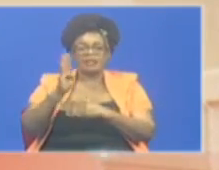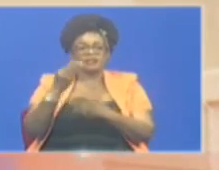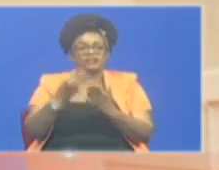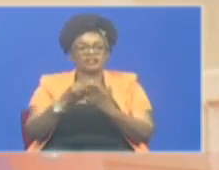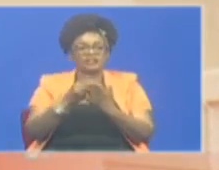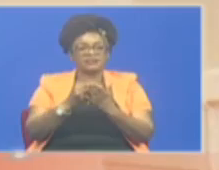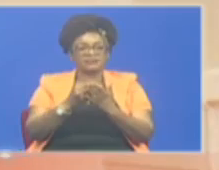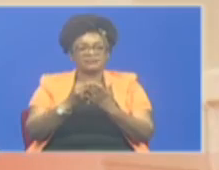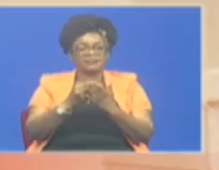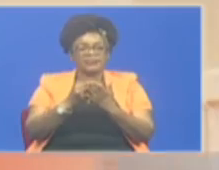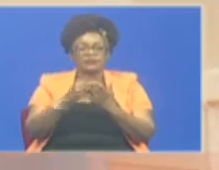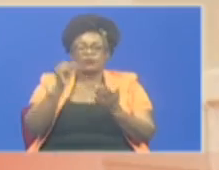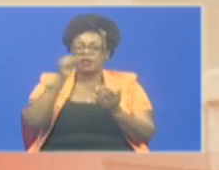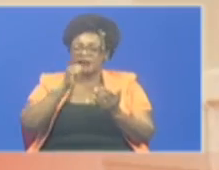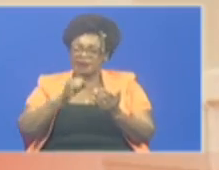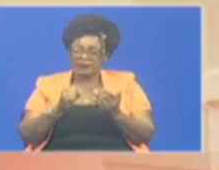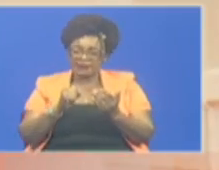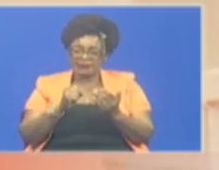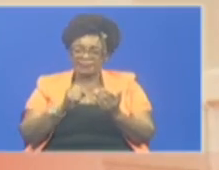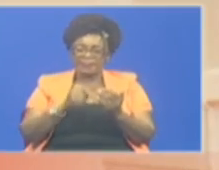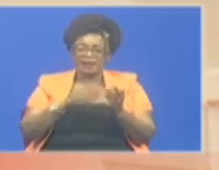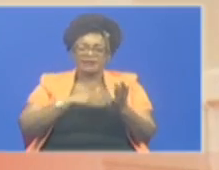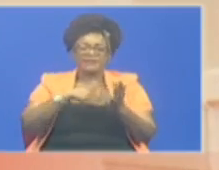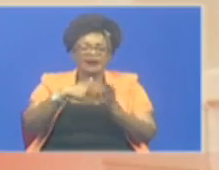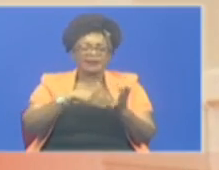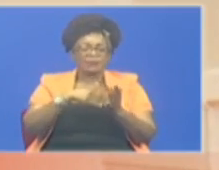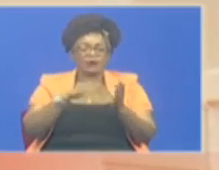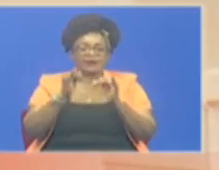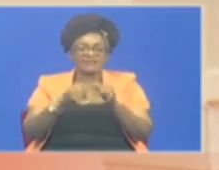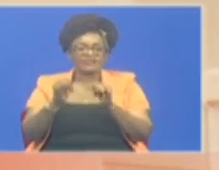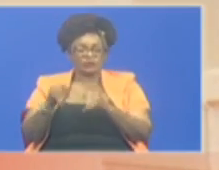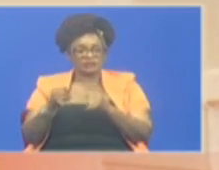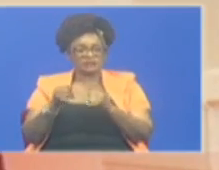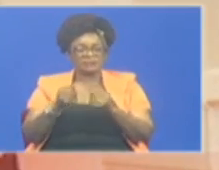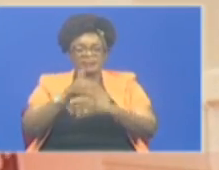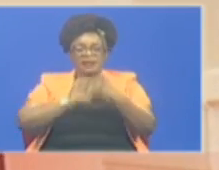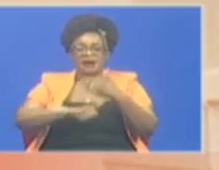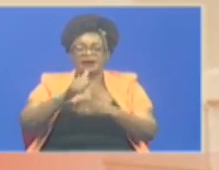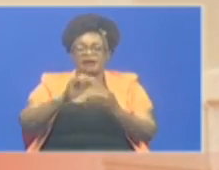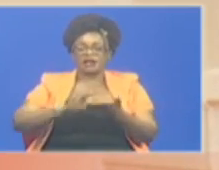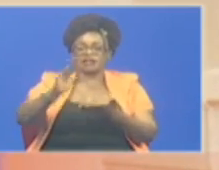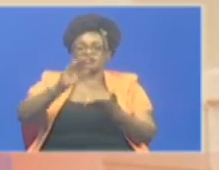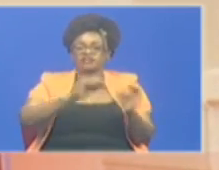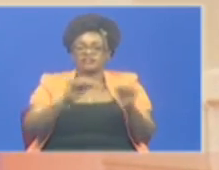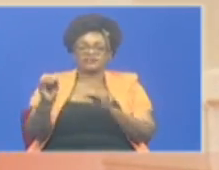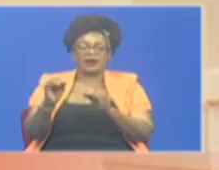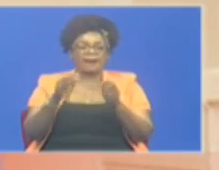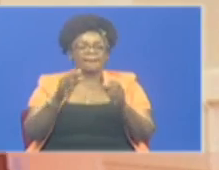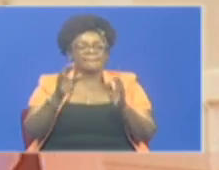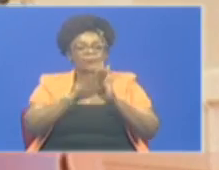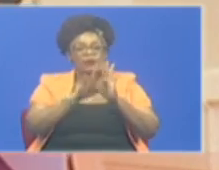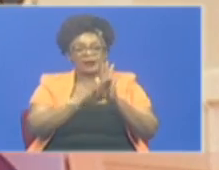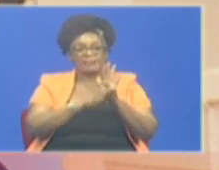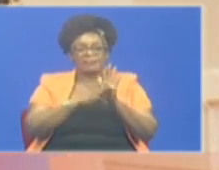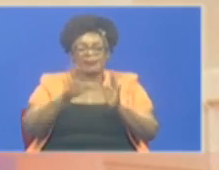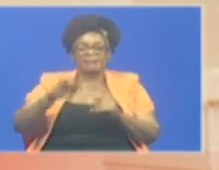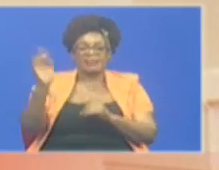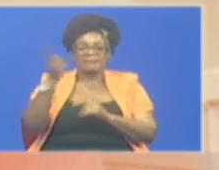to the elderly and vulnerable individuals under the cash transfer program run by the Ministry of